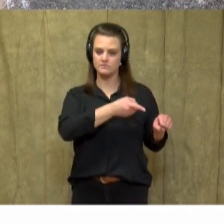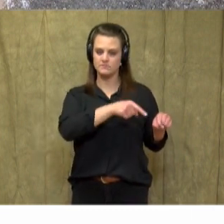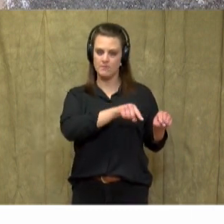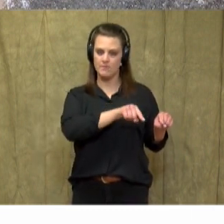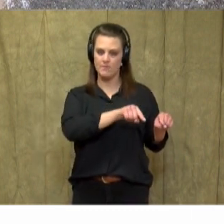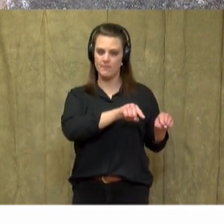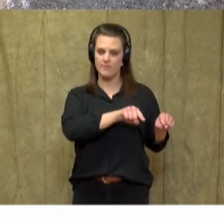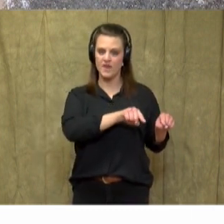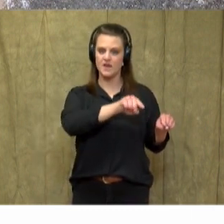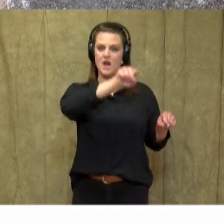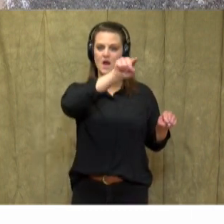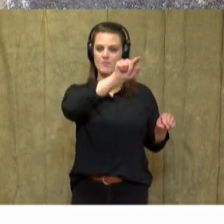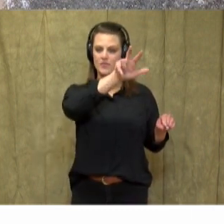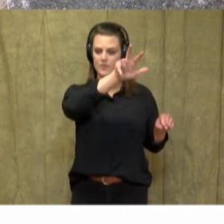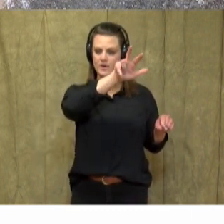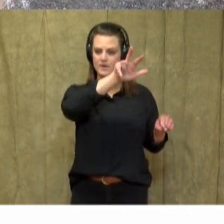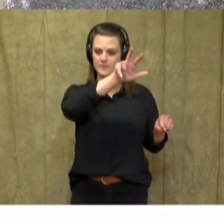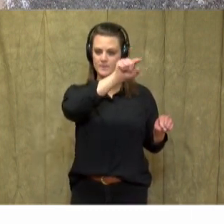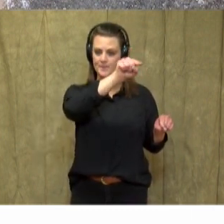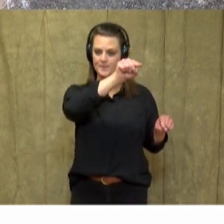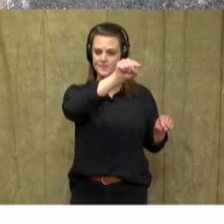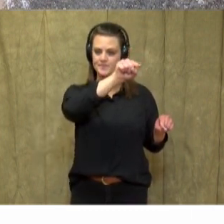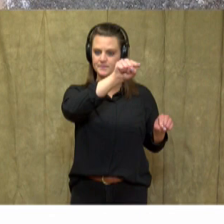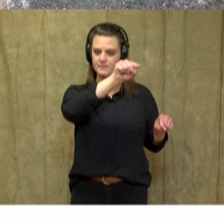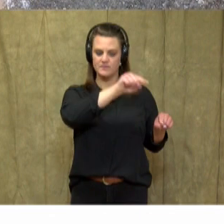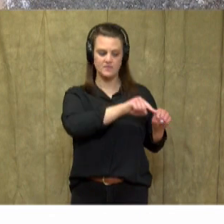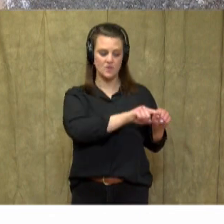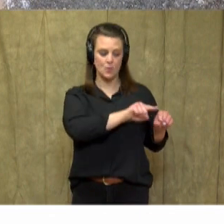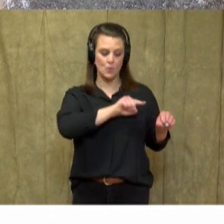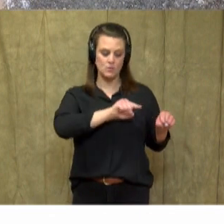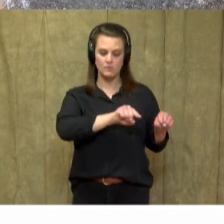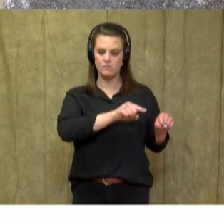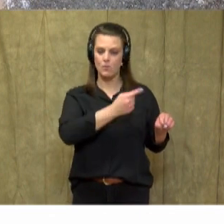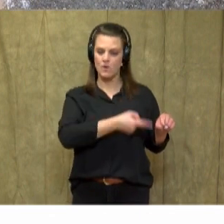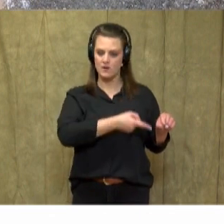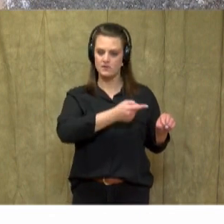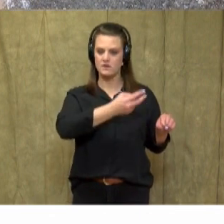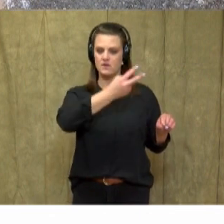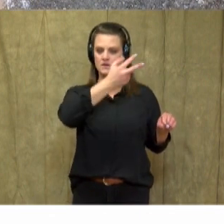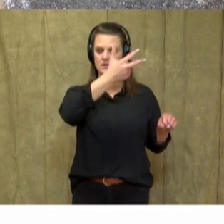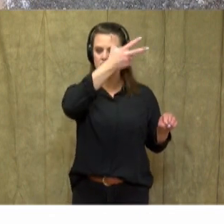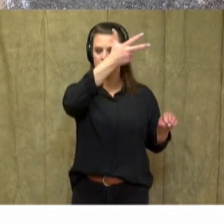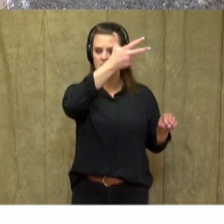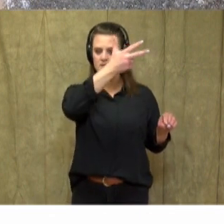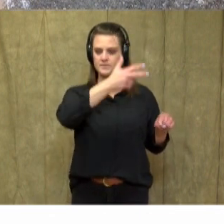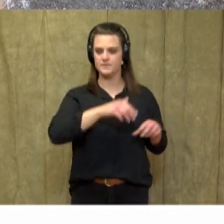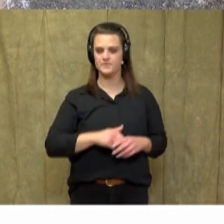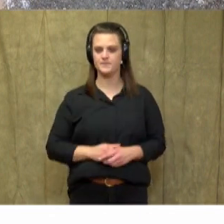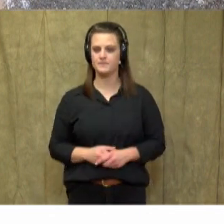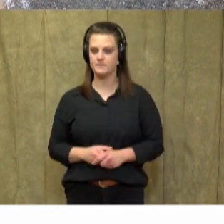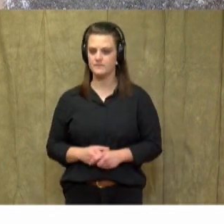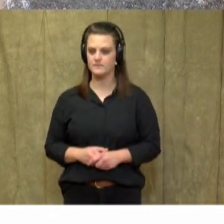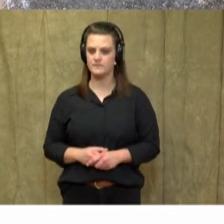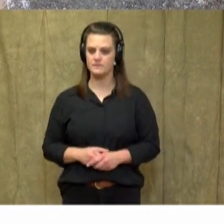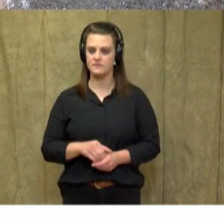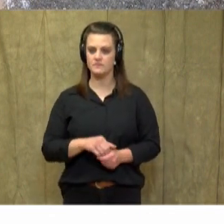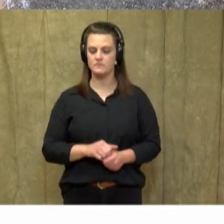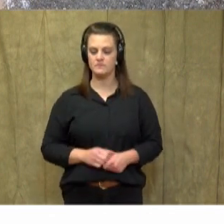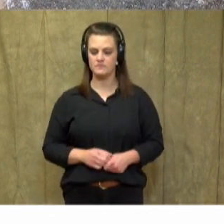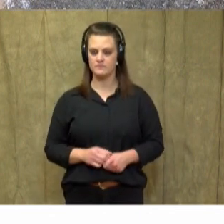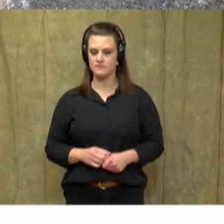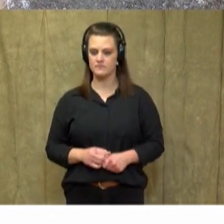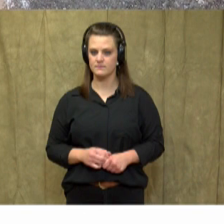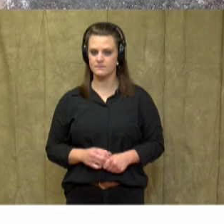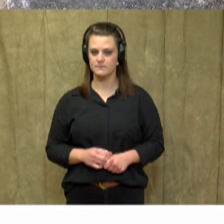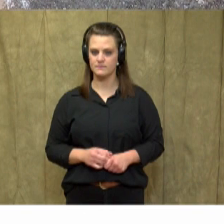place and up 3. And when you do that, let's see, origin over 1 up 3, there's